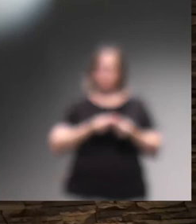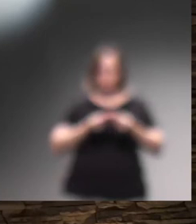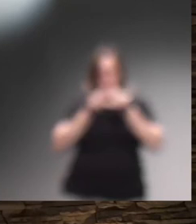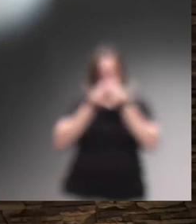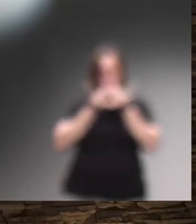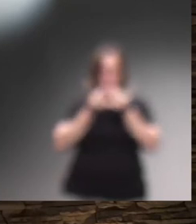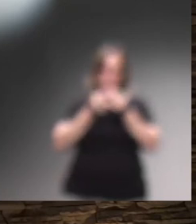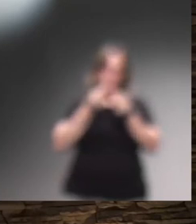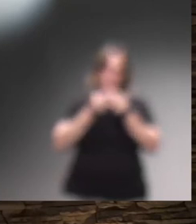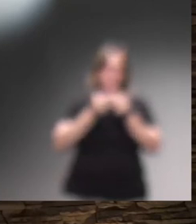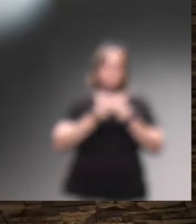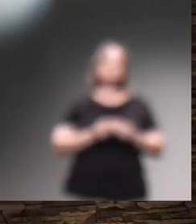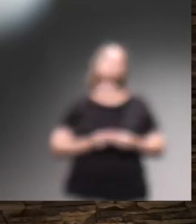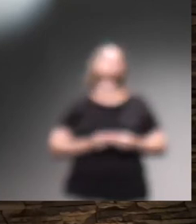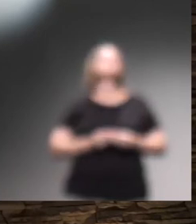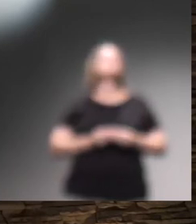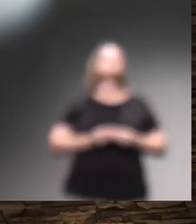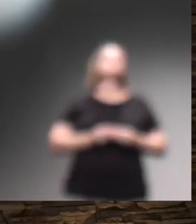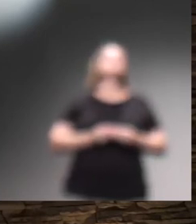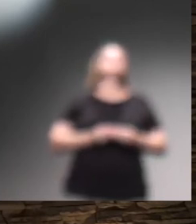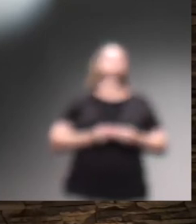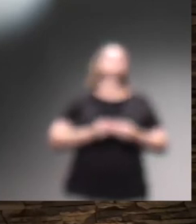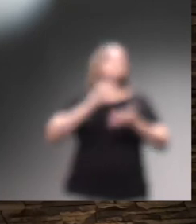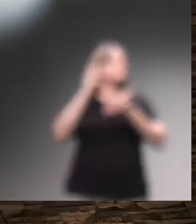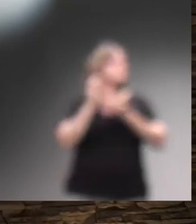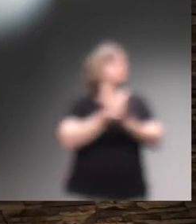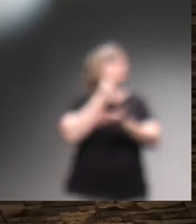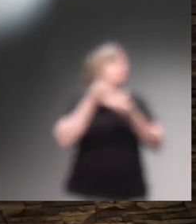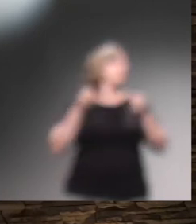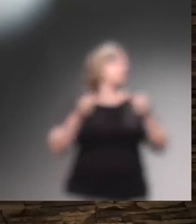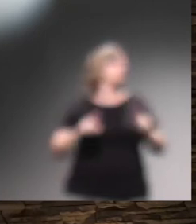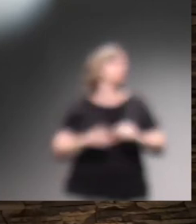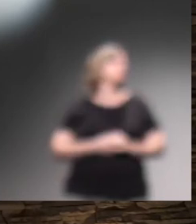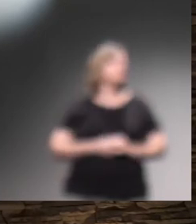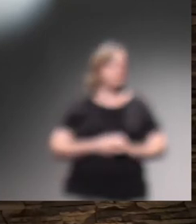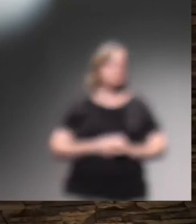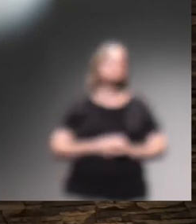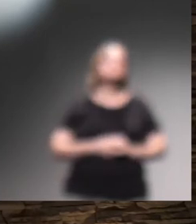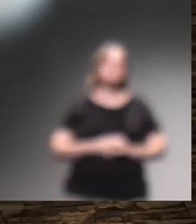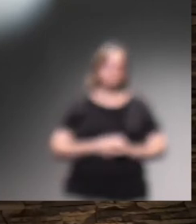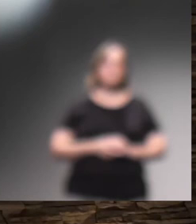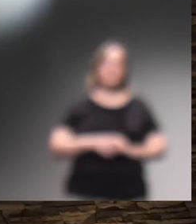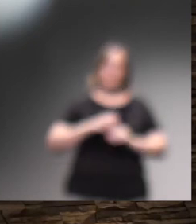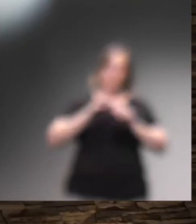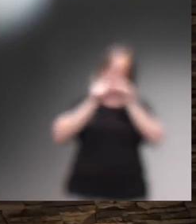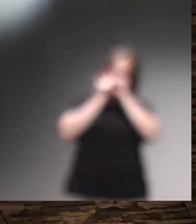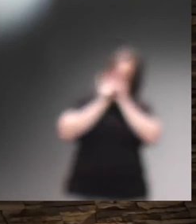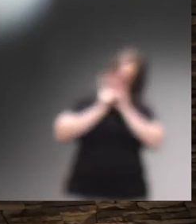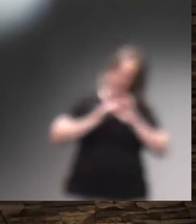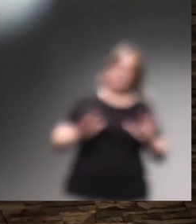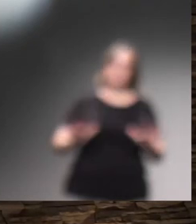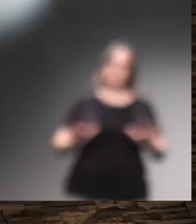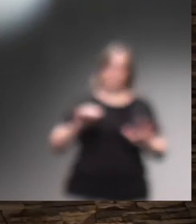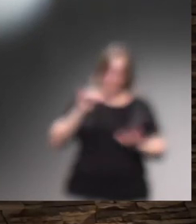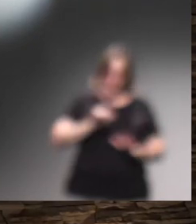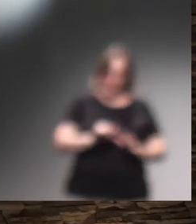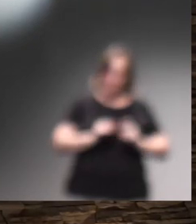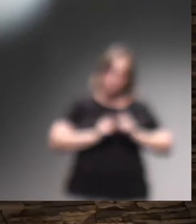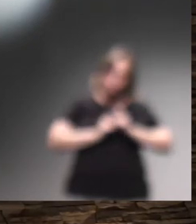And we take this opportunity to bless those gifts, to bless them as an expression of love that we